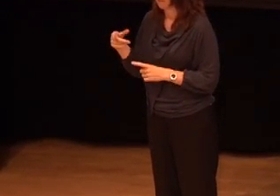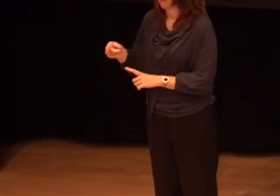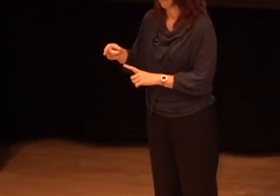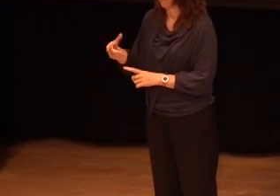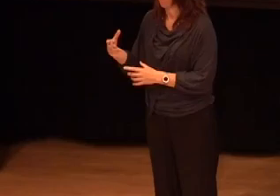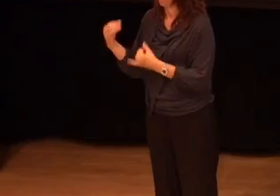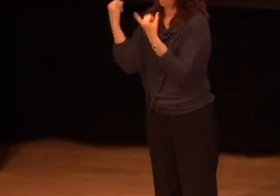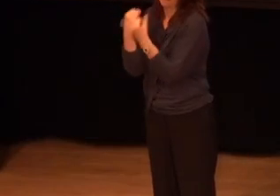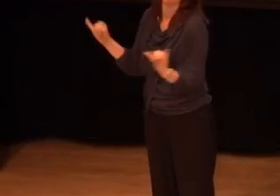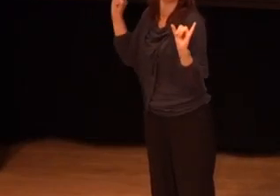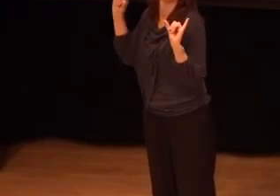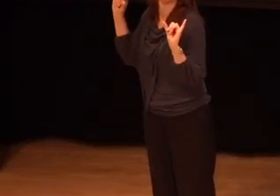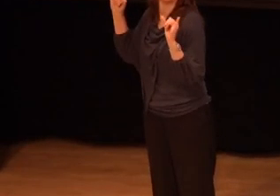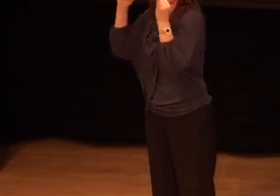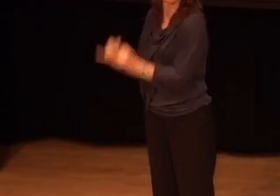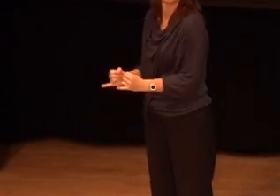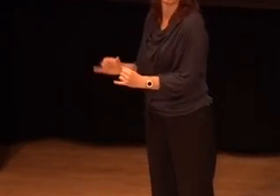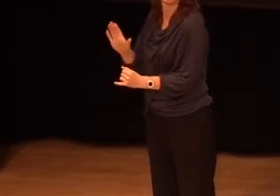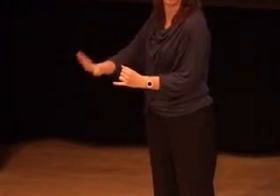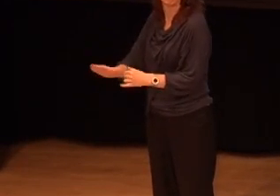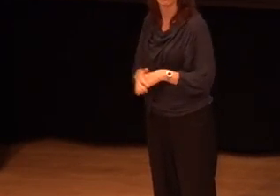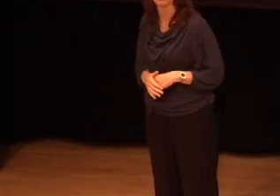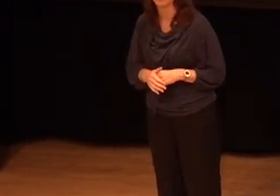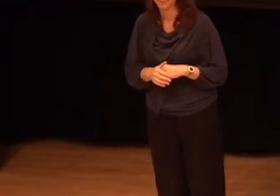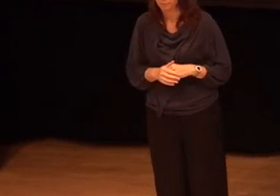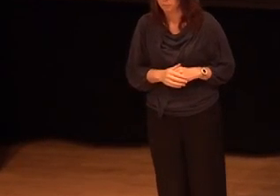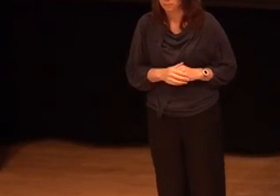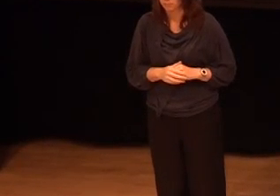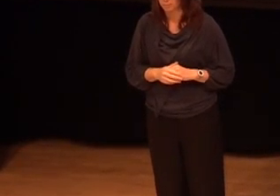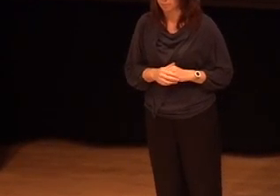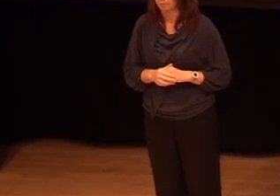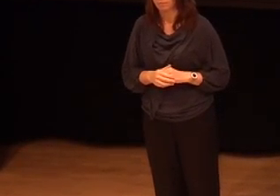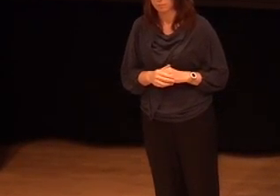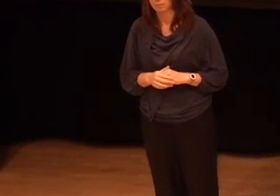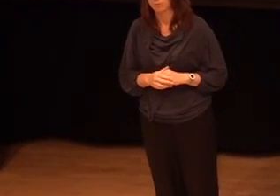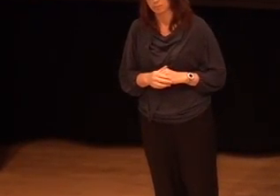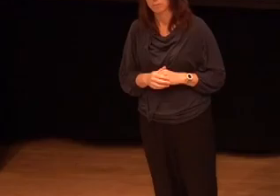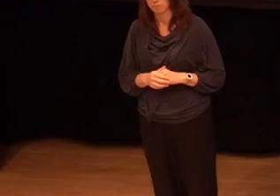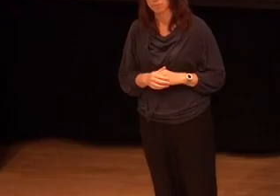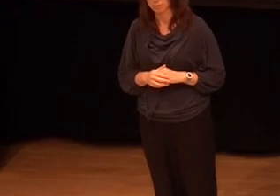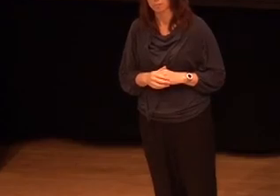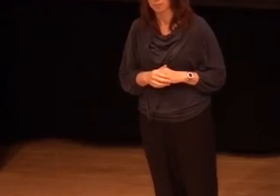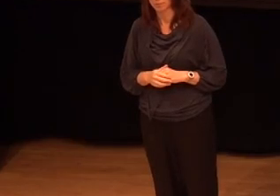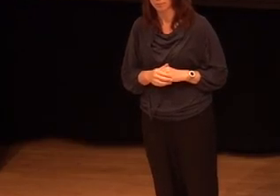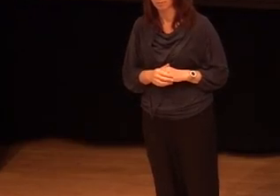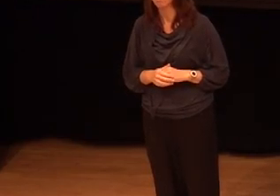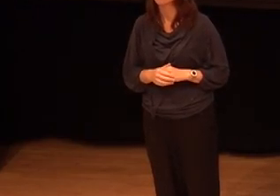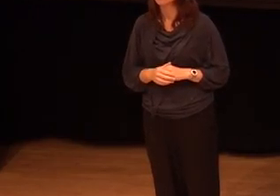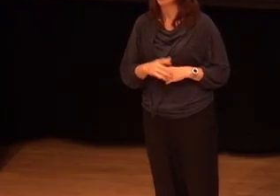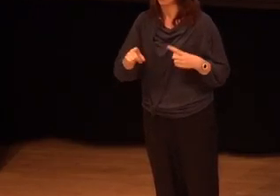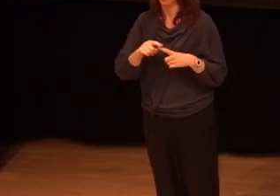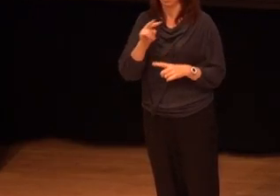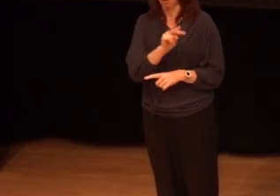characterized individualism. What strikes you as some of the most important similarities